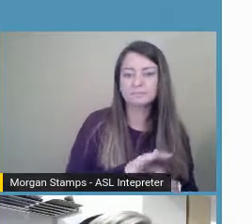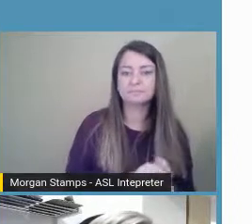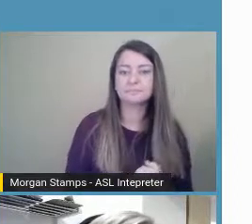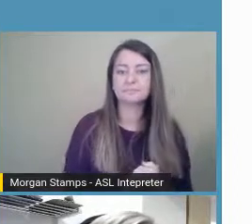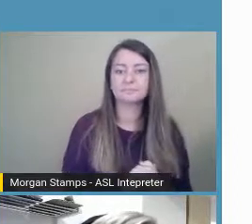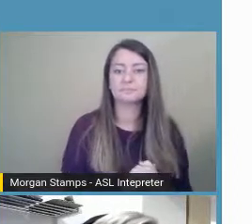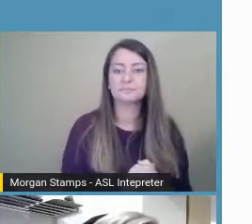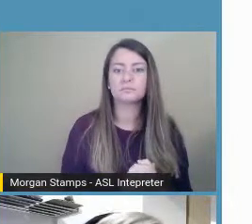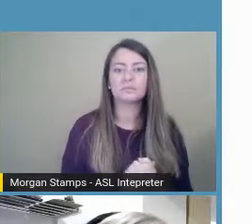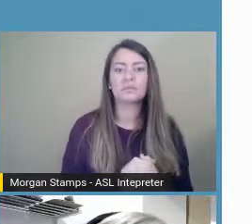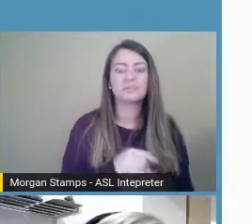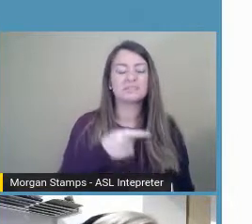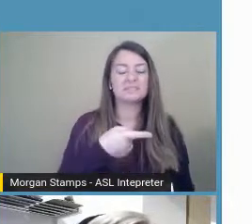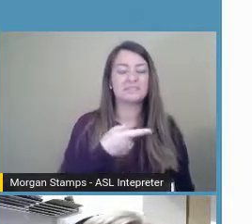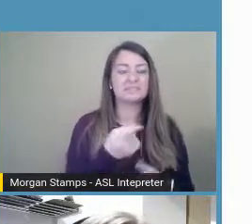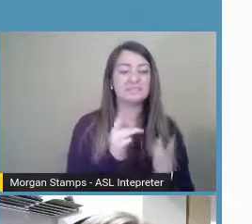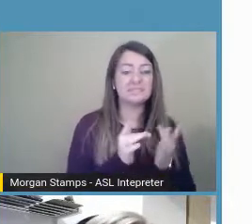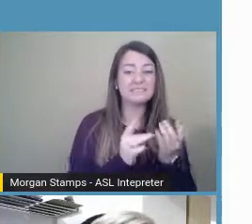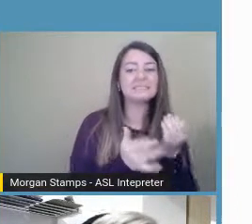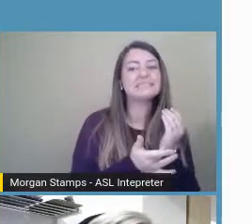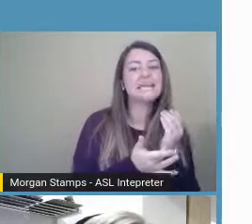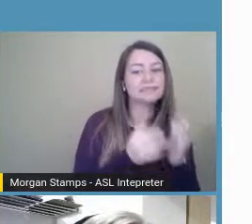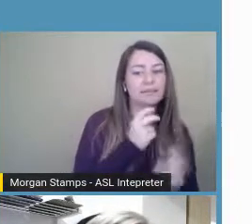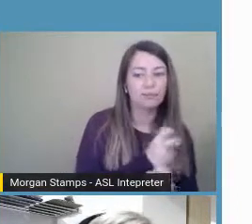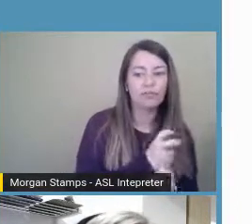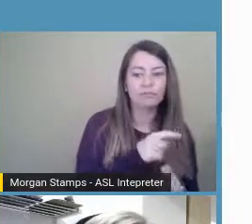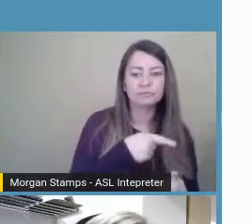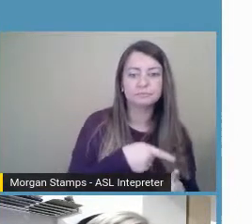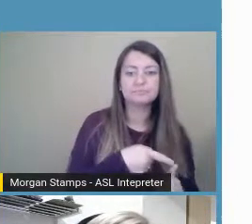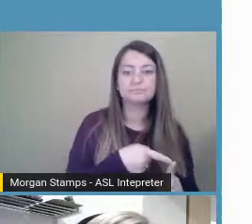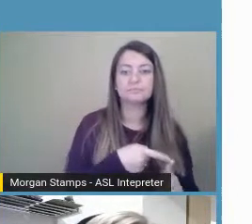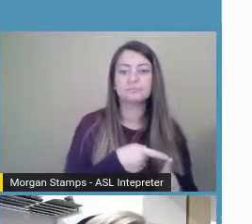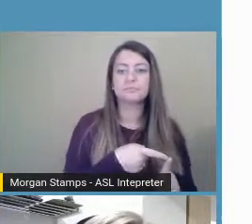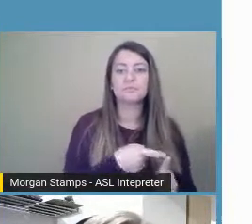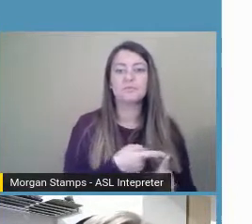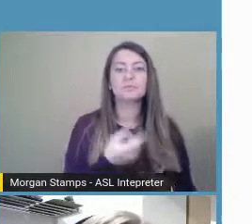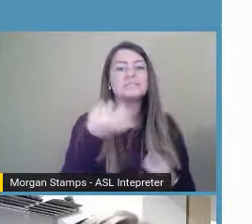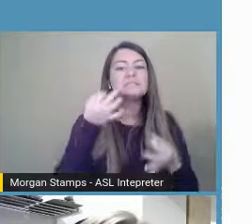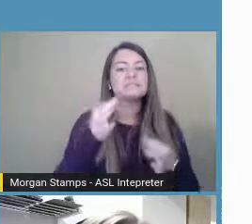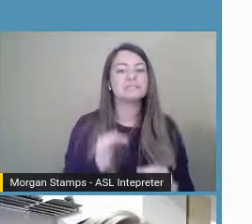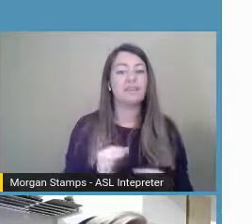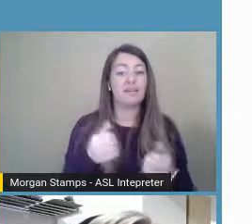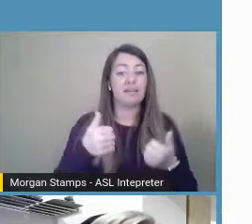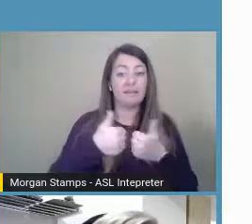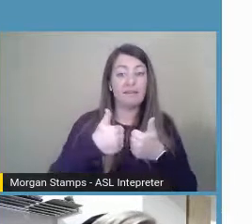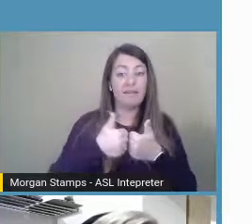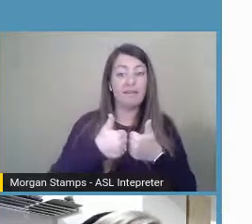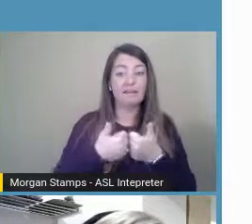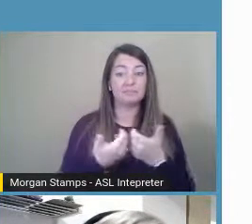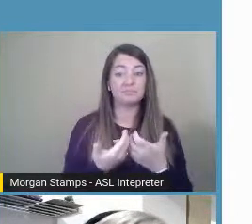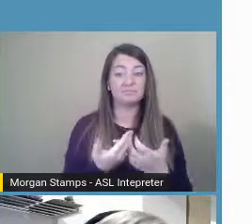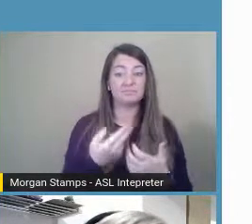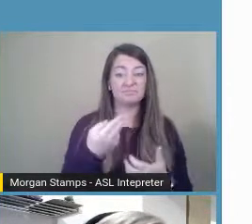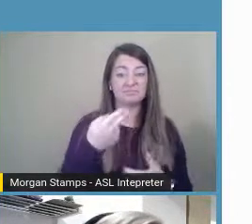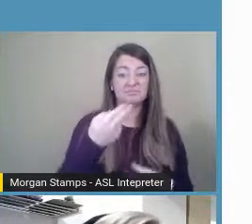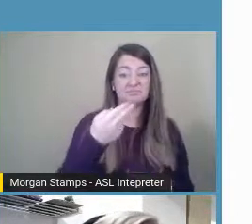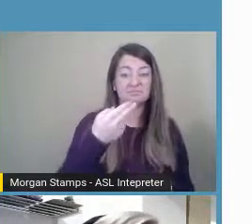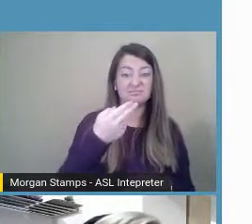branding. We also like the idea that ginger beer isn't quite what it seems and that it can be mixed in a lot of